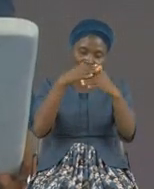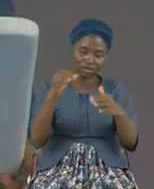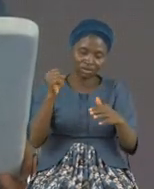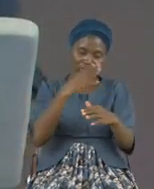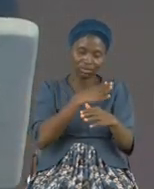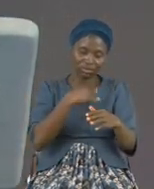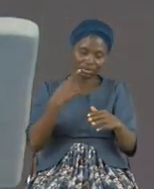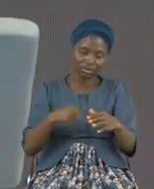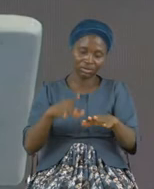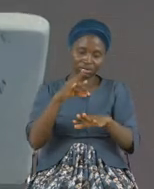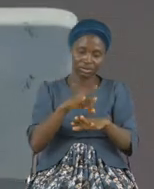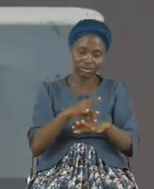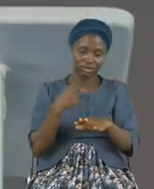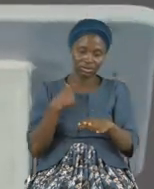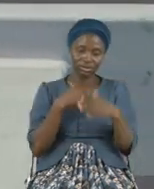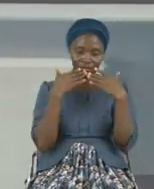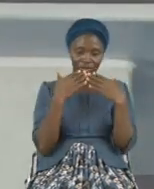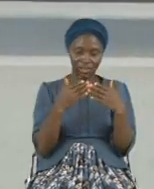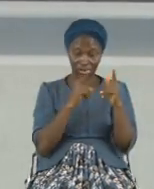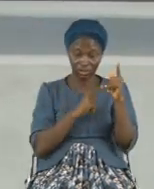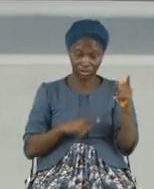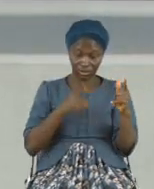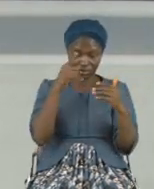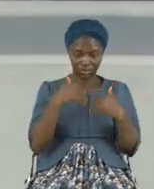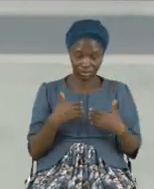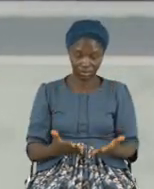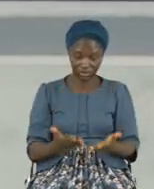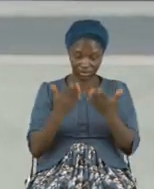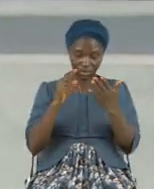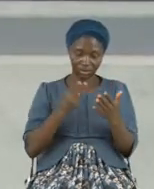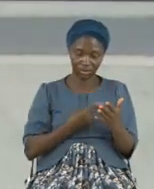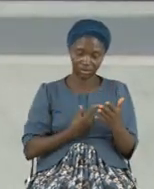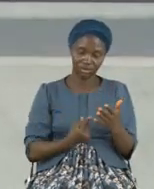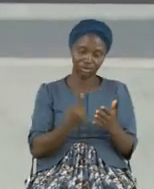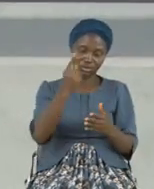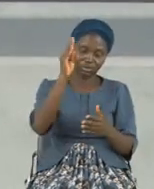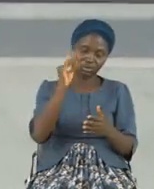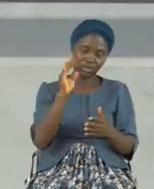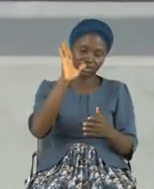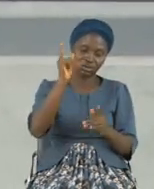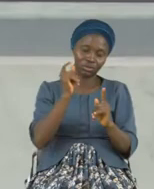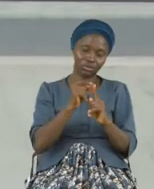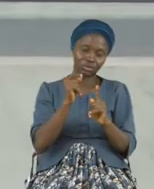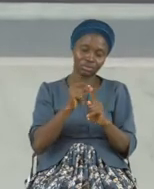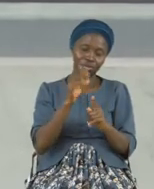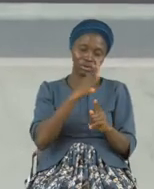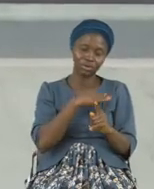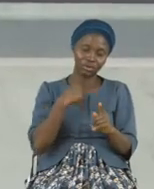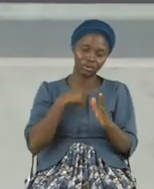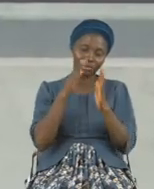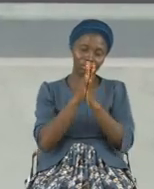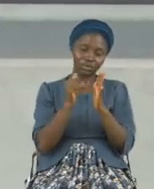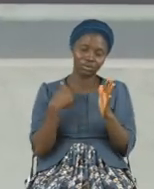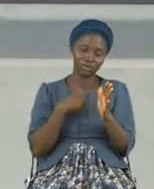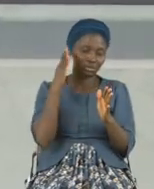you, Lord, you have lifted us up by your word. And we pray we'll not go back into